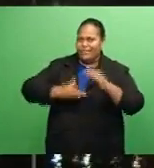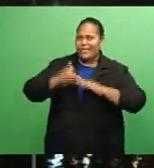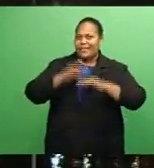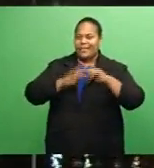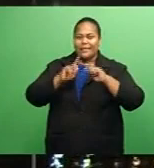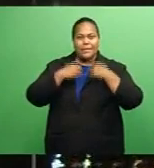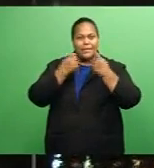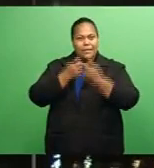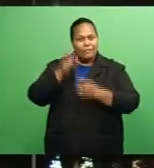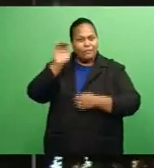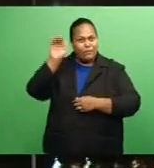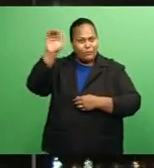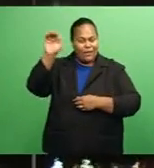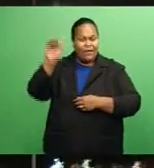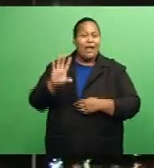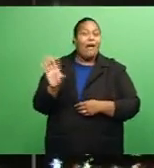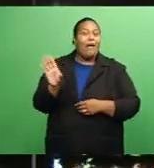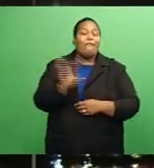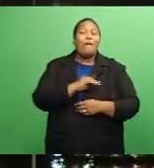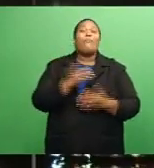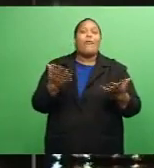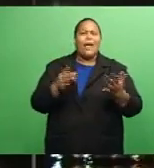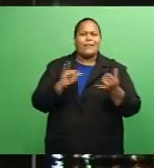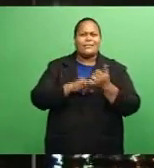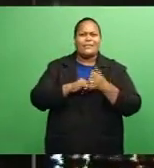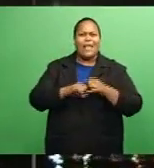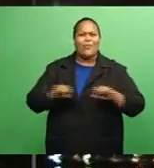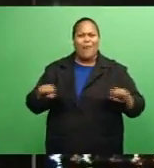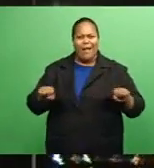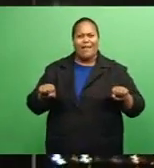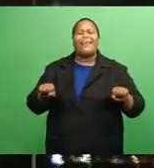featured for the third time in the Marist Sevens tournament with